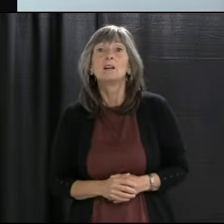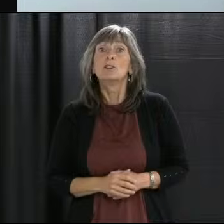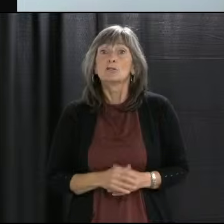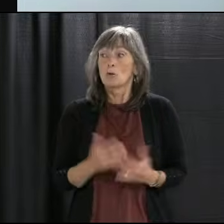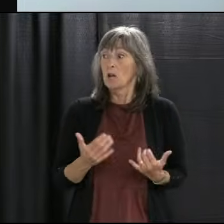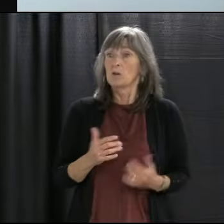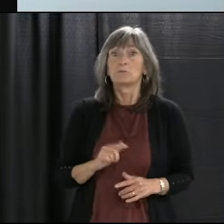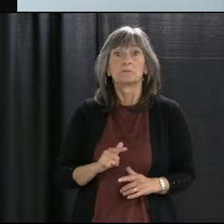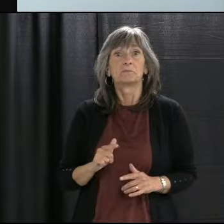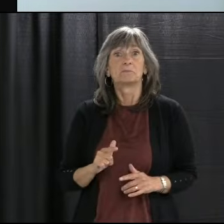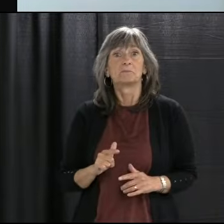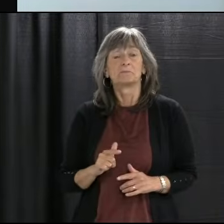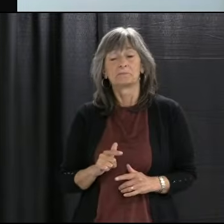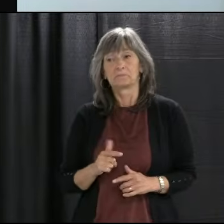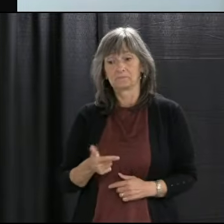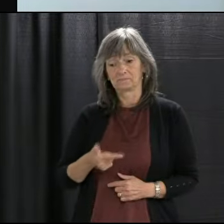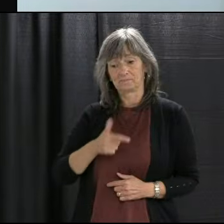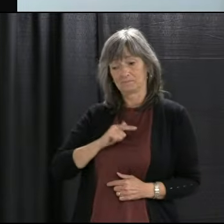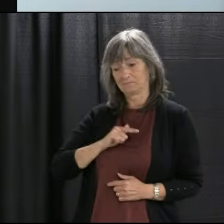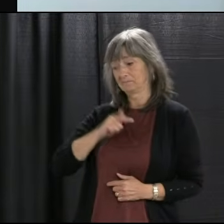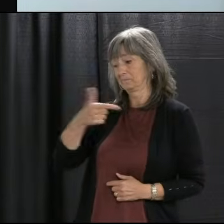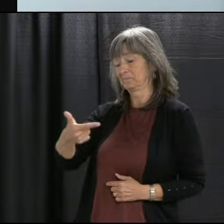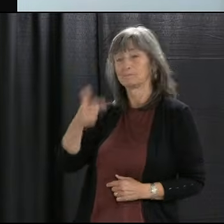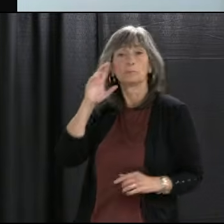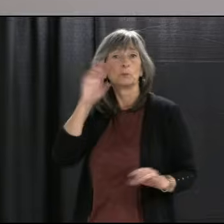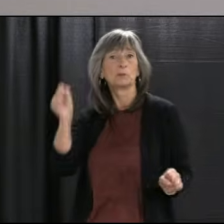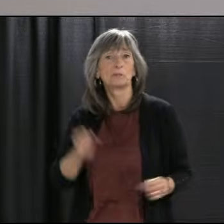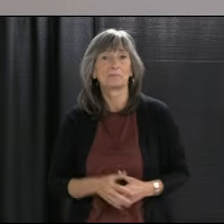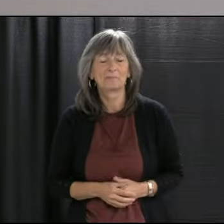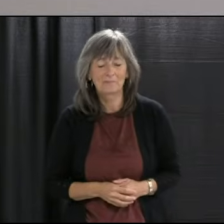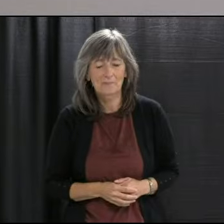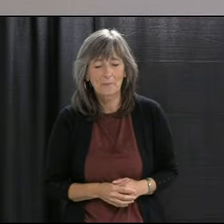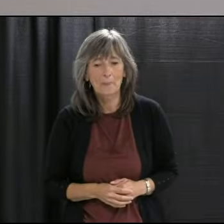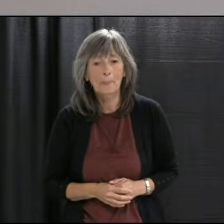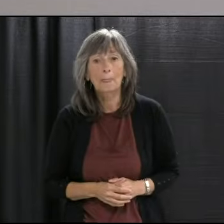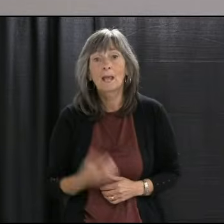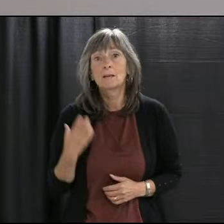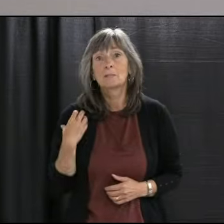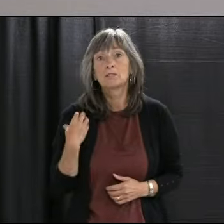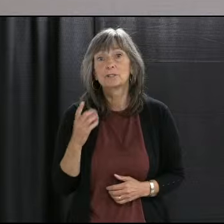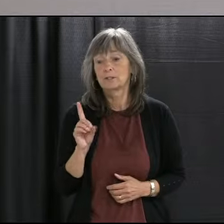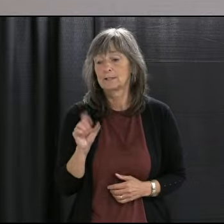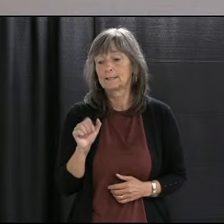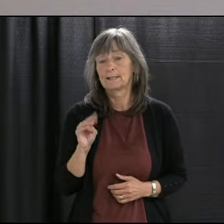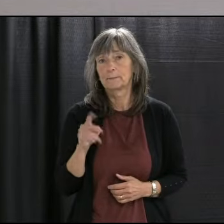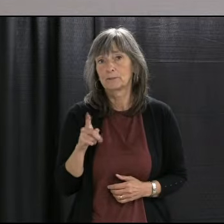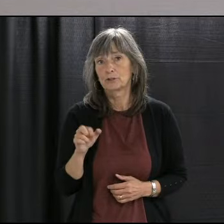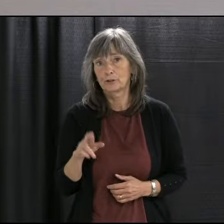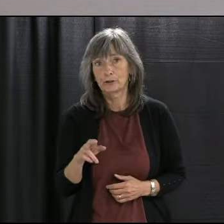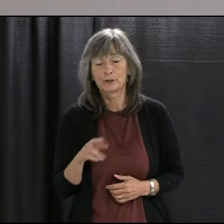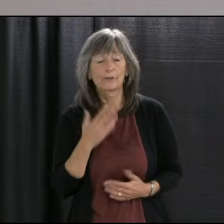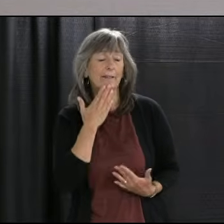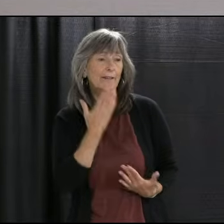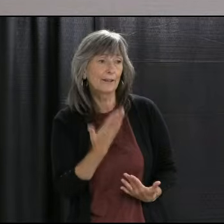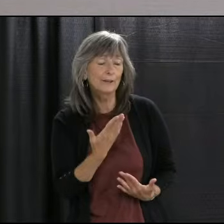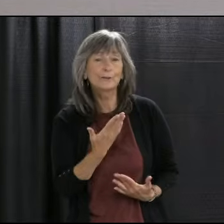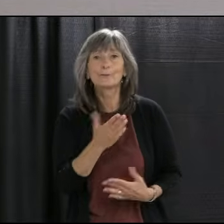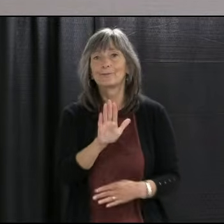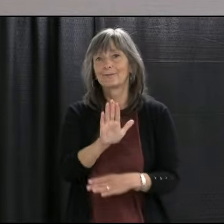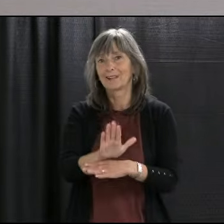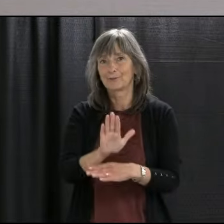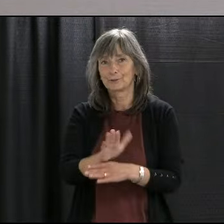I'll take my seat, as it were, and hand it back to you. Thank you. Minister Dempster. Thank you, Premier. Good afternoon,